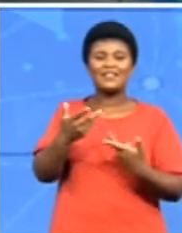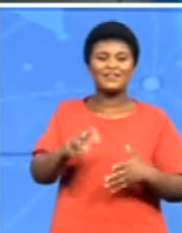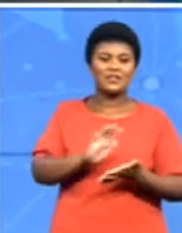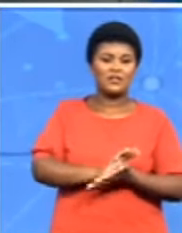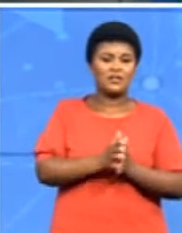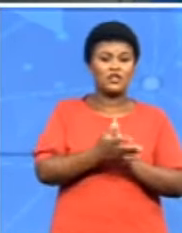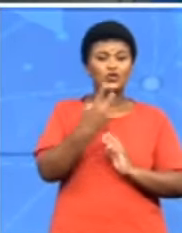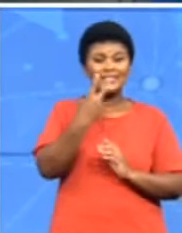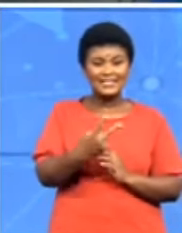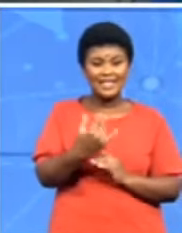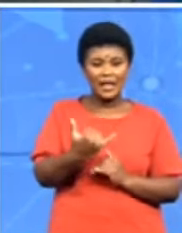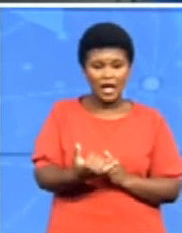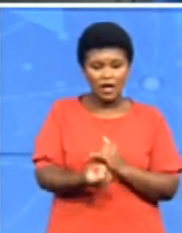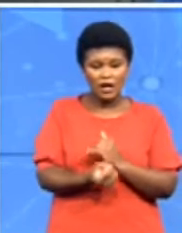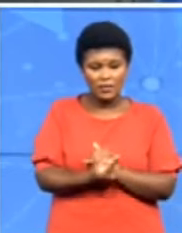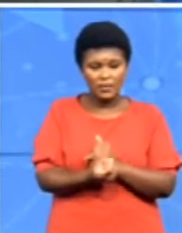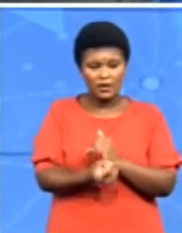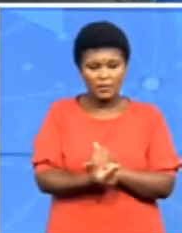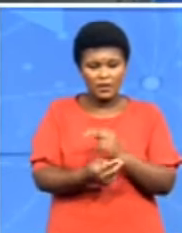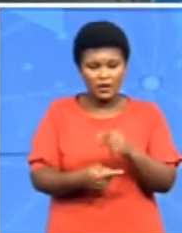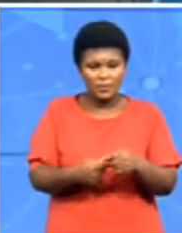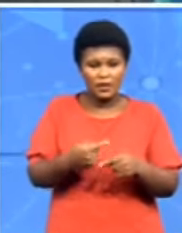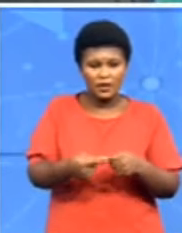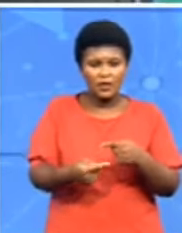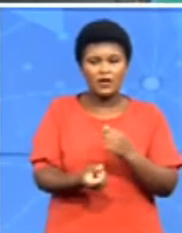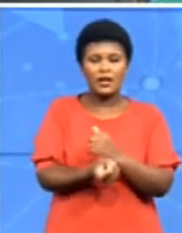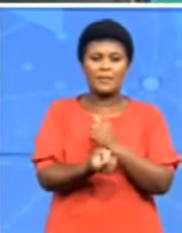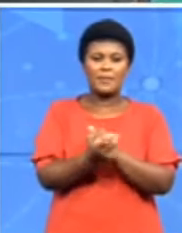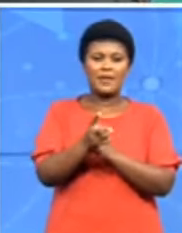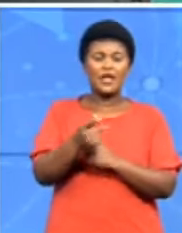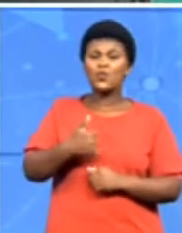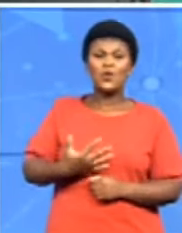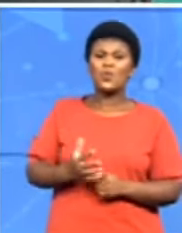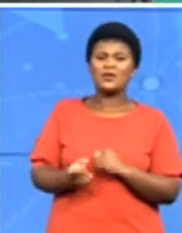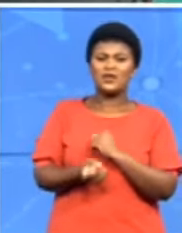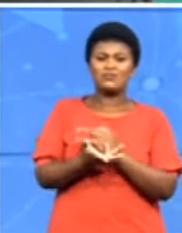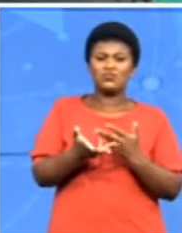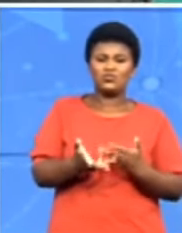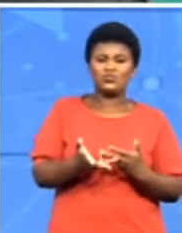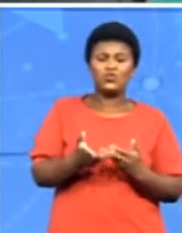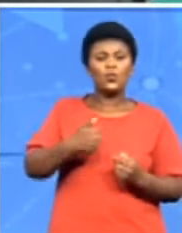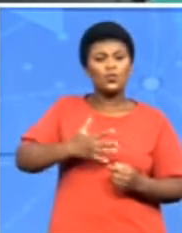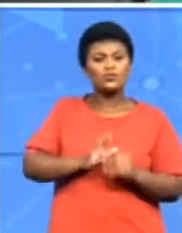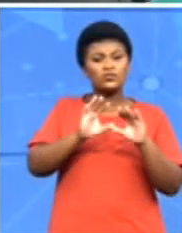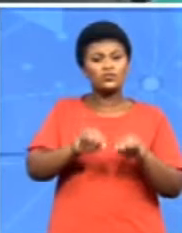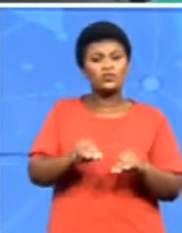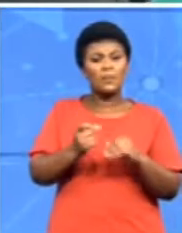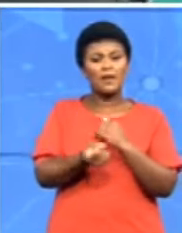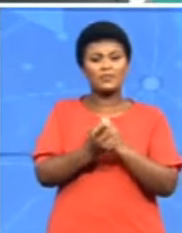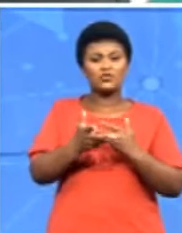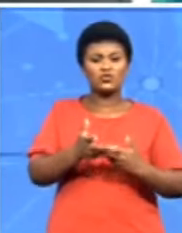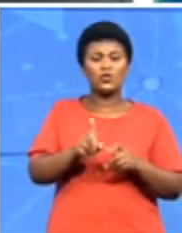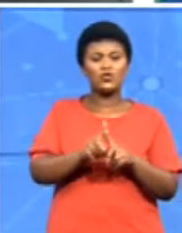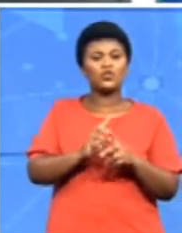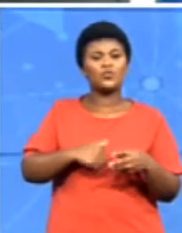want that recurring unfortunate scenes. We've got to find a way of stopping this thing, and we are trying to nip it in the bud. That's why we